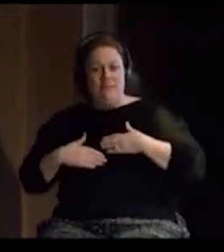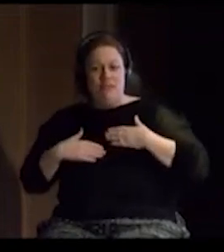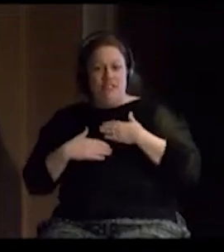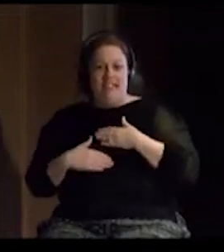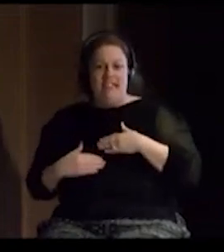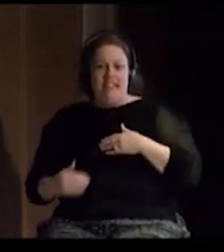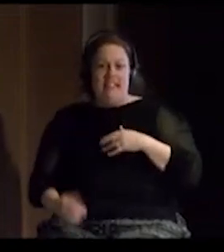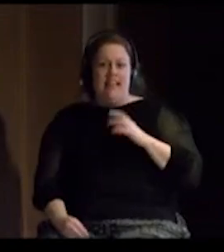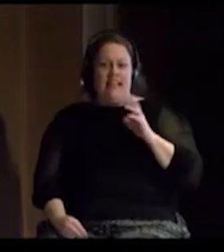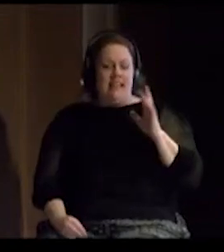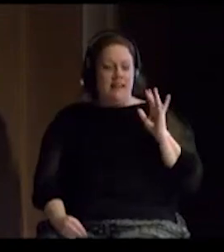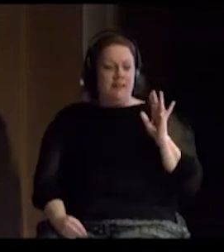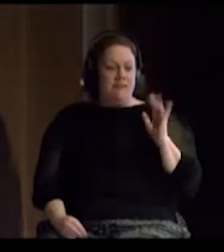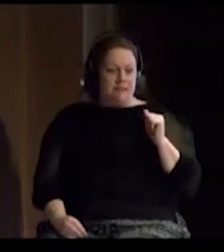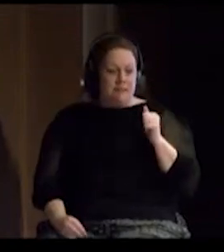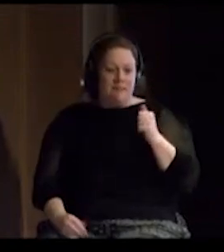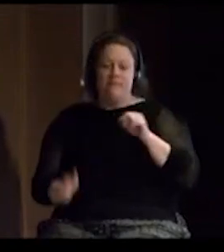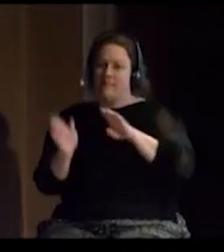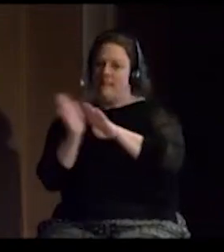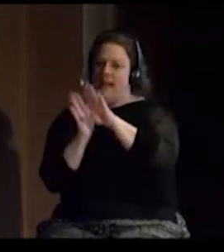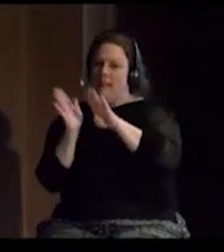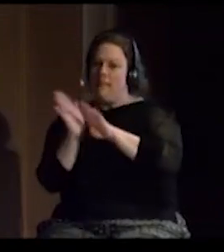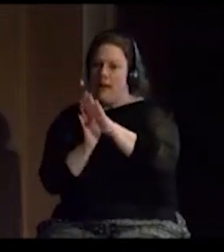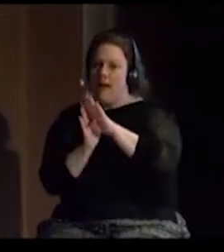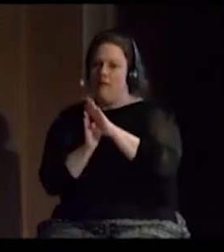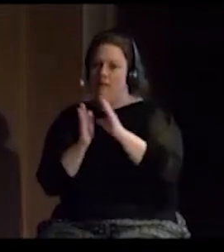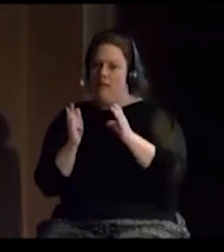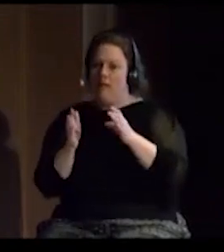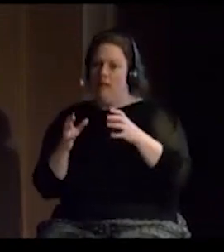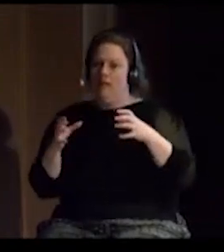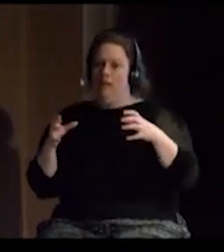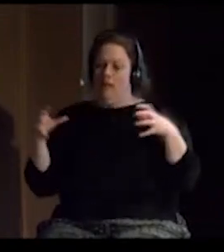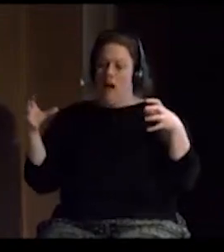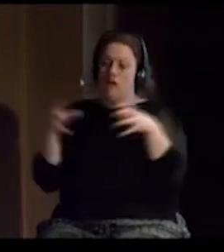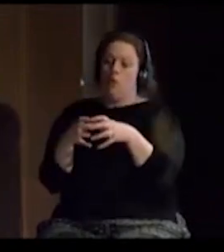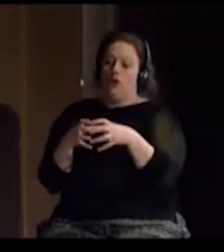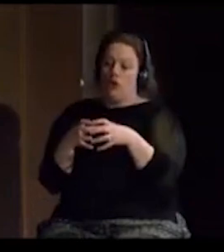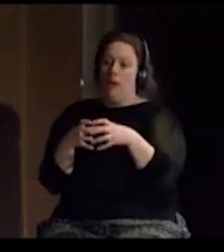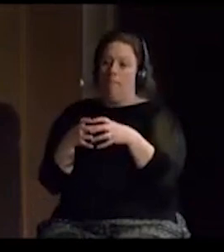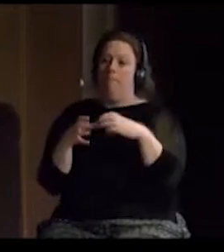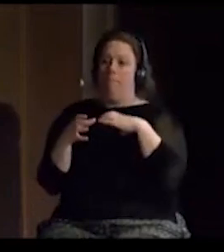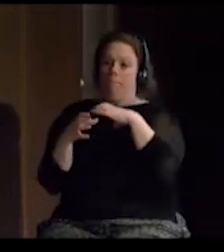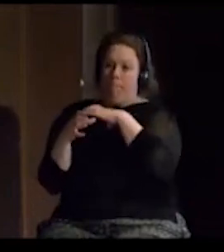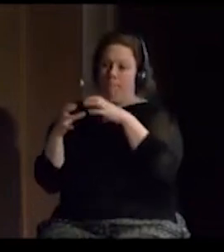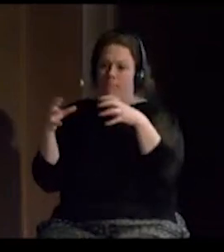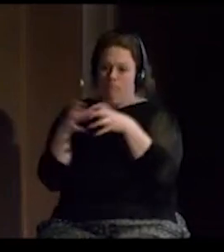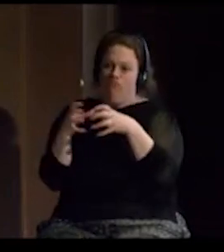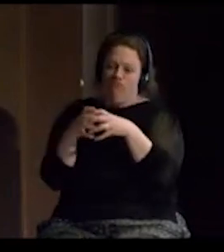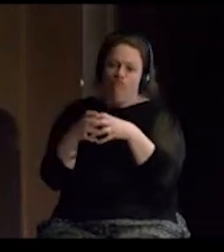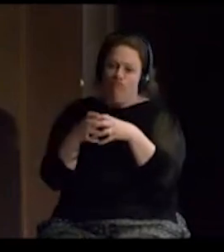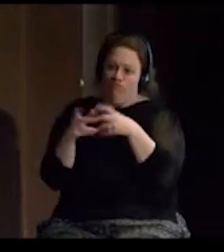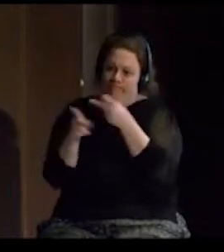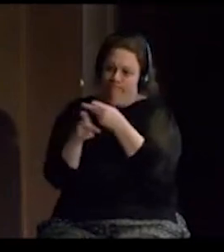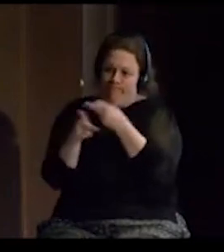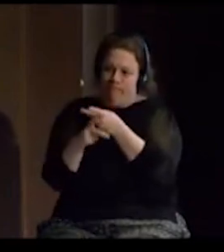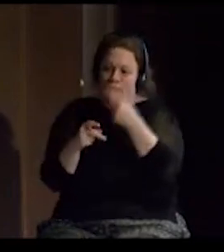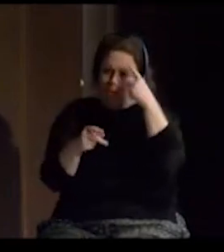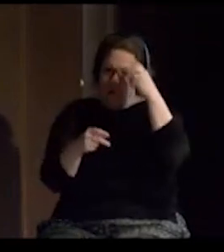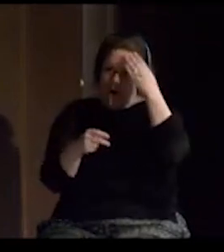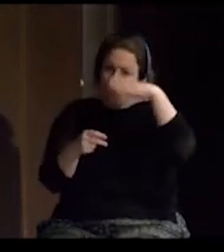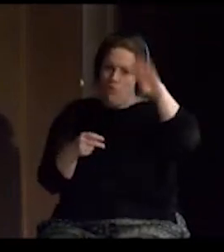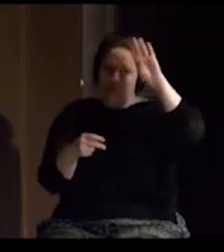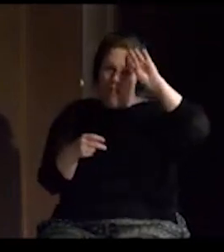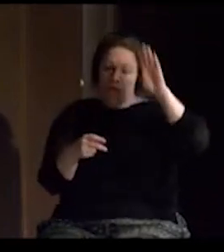the development of the consortium, the cultural consortium. That's so very important in anthropological